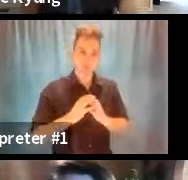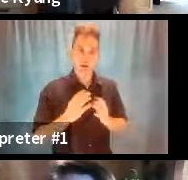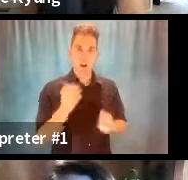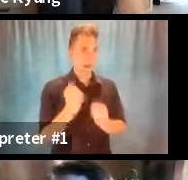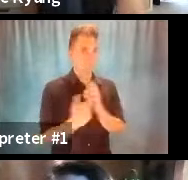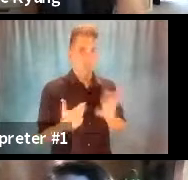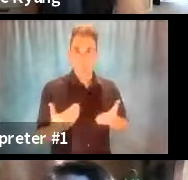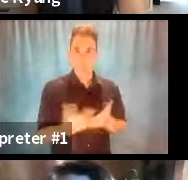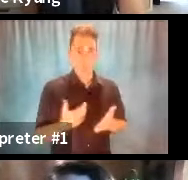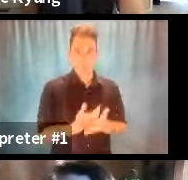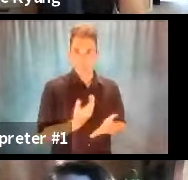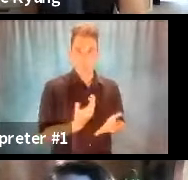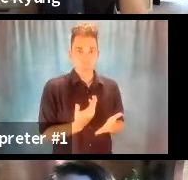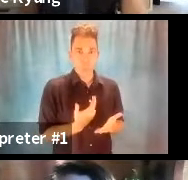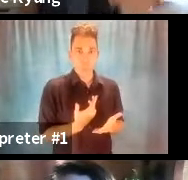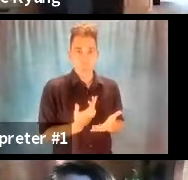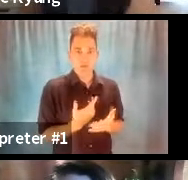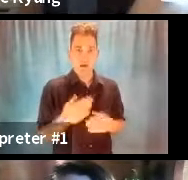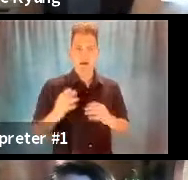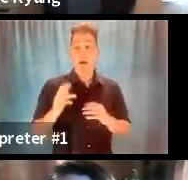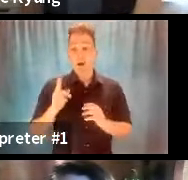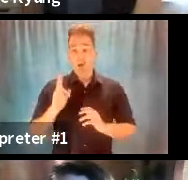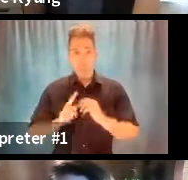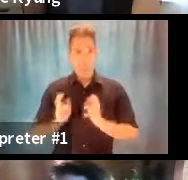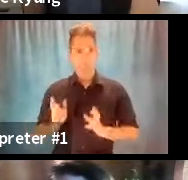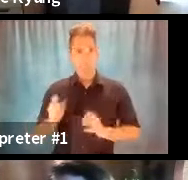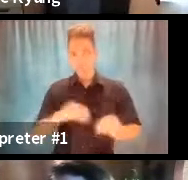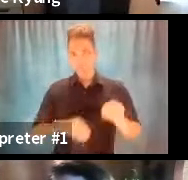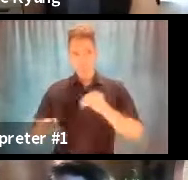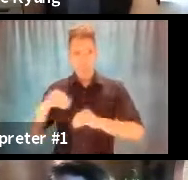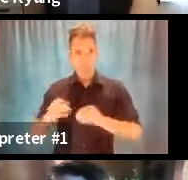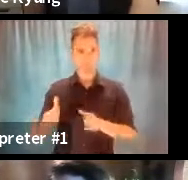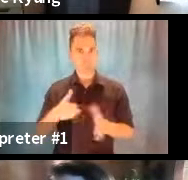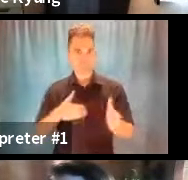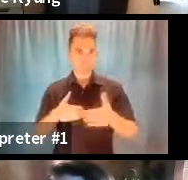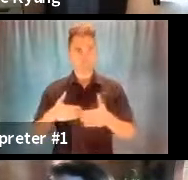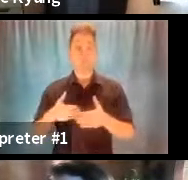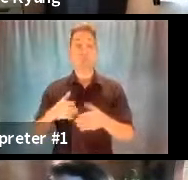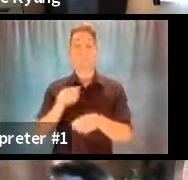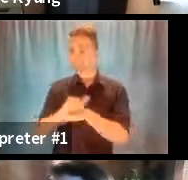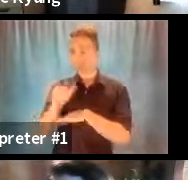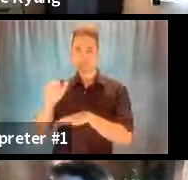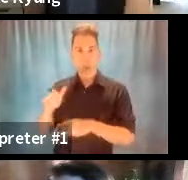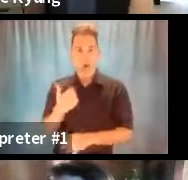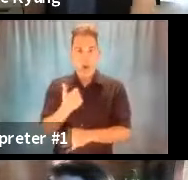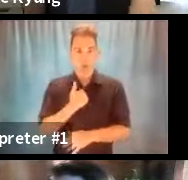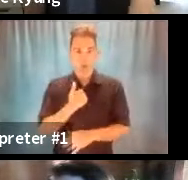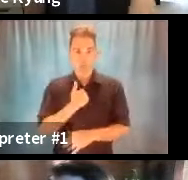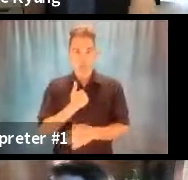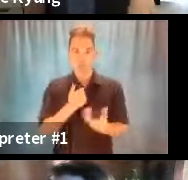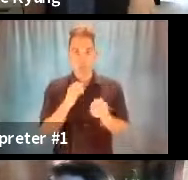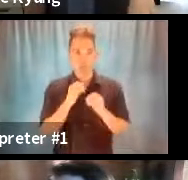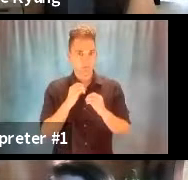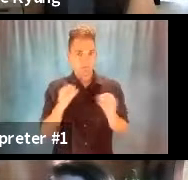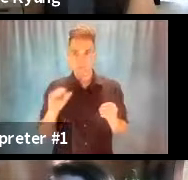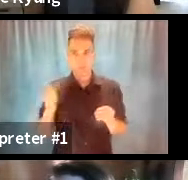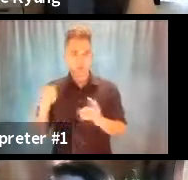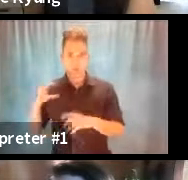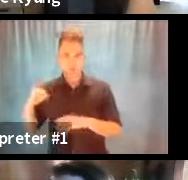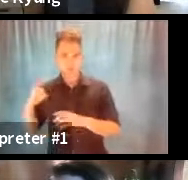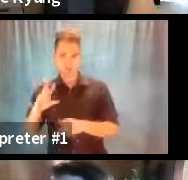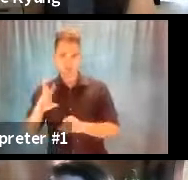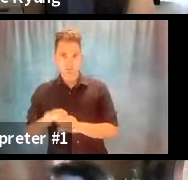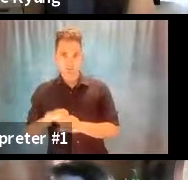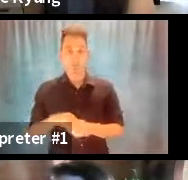and distribute the meals ourselves. And we work with local residents to help distribute the meals as well. And we provide jobs. Right now,